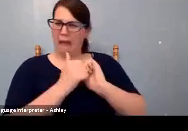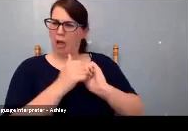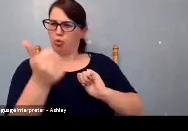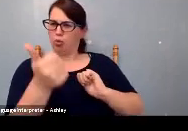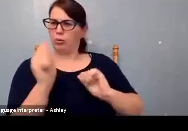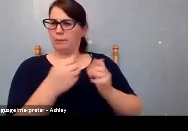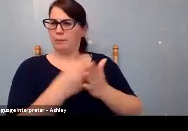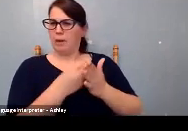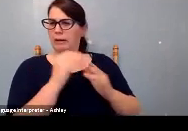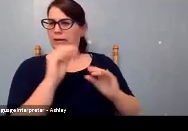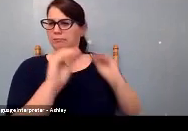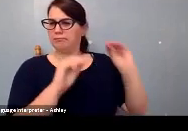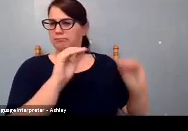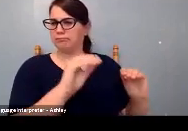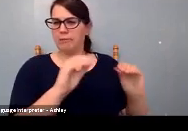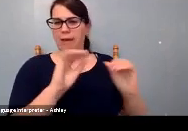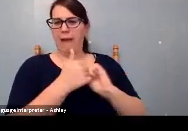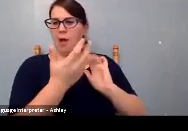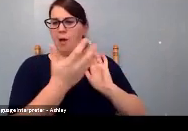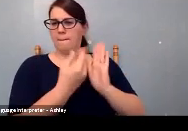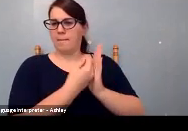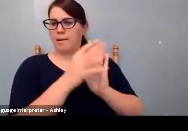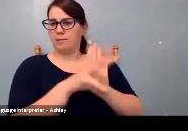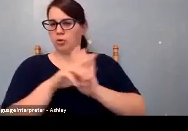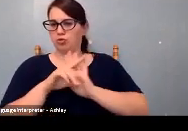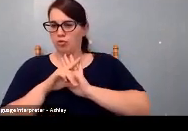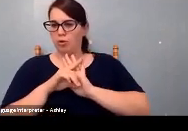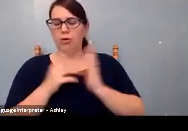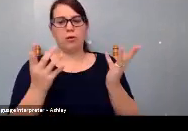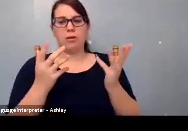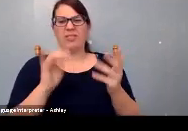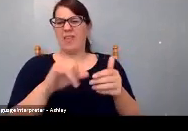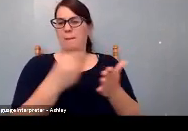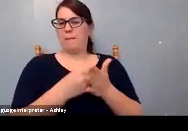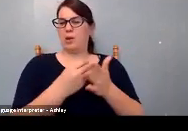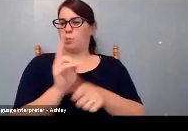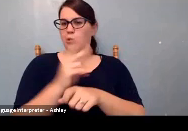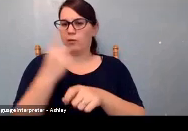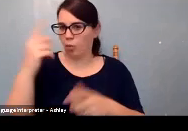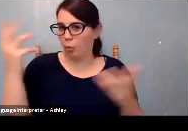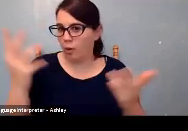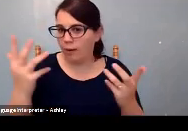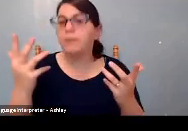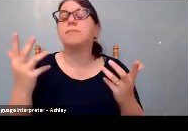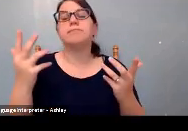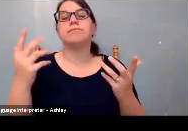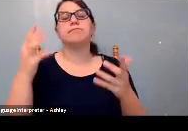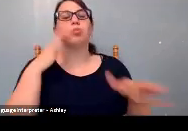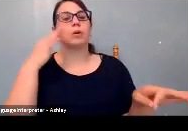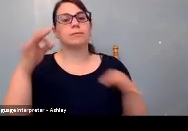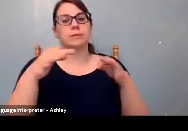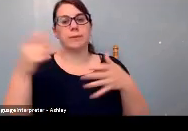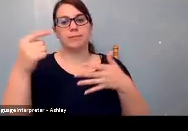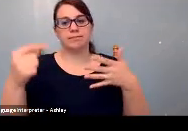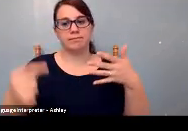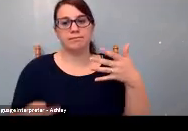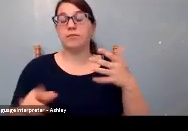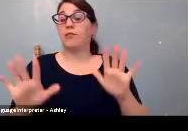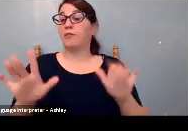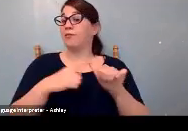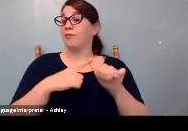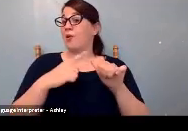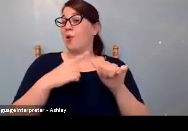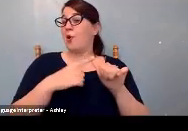And what can the funds in a WVABLE account be used for? And so we're going to start out with a few pre-test